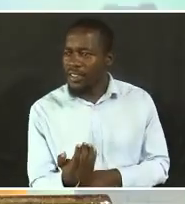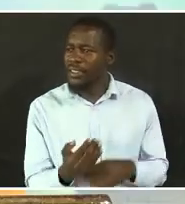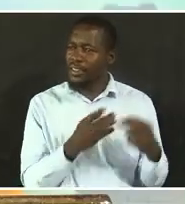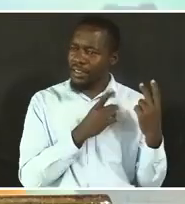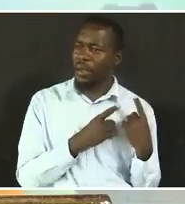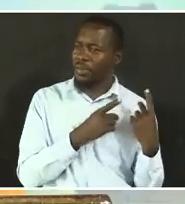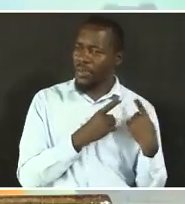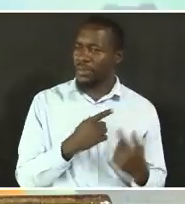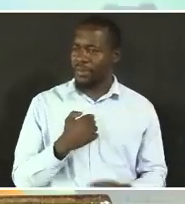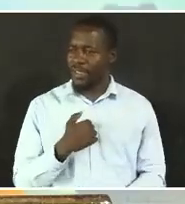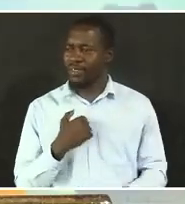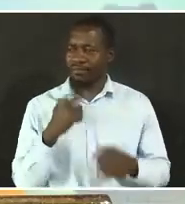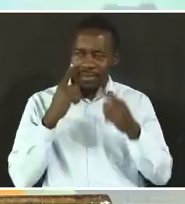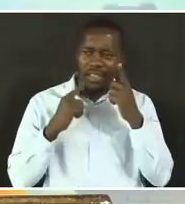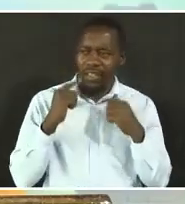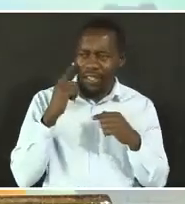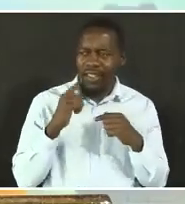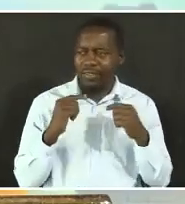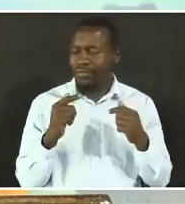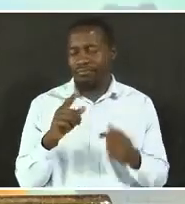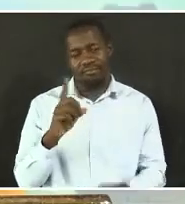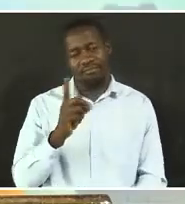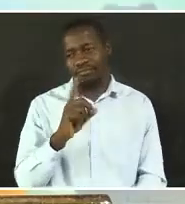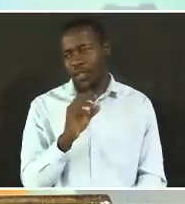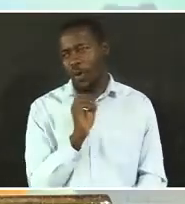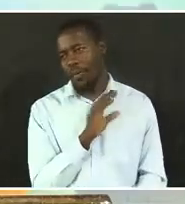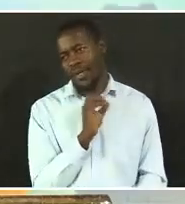God wants you to gain more.